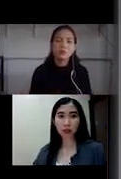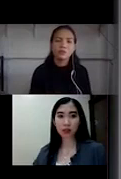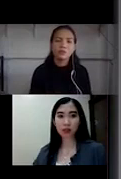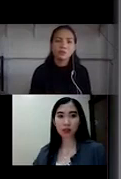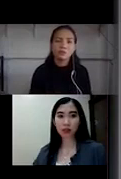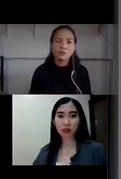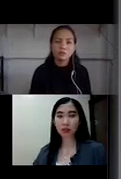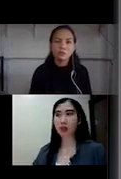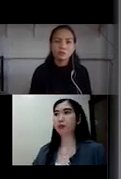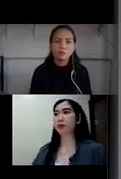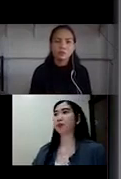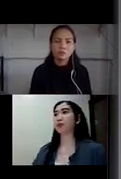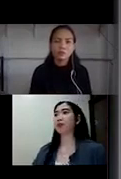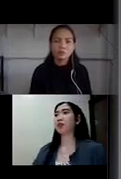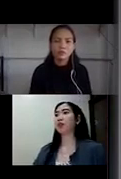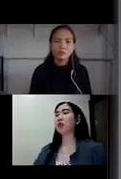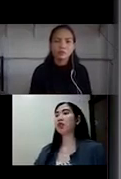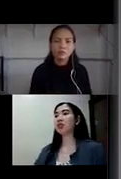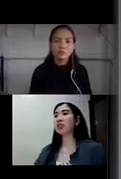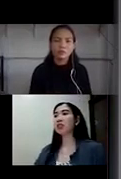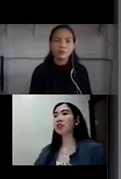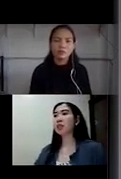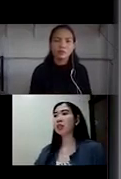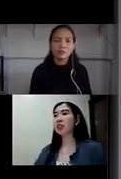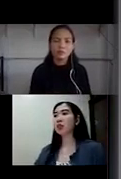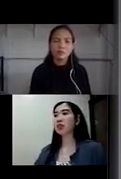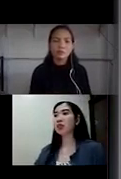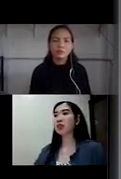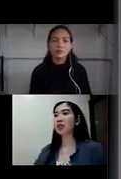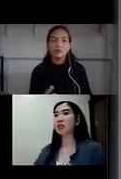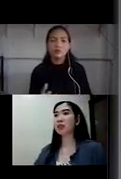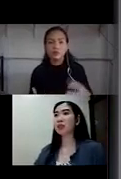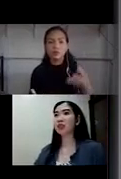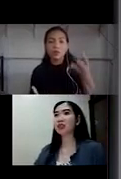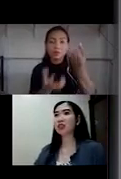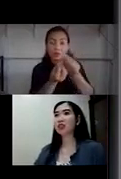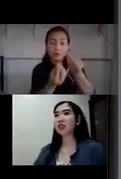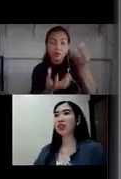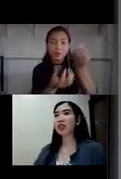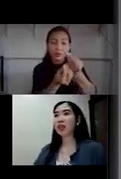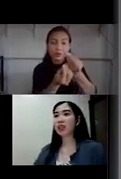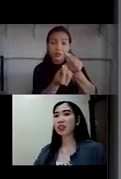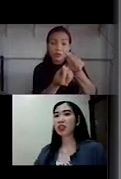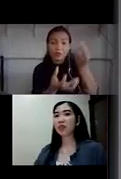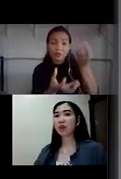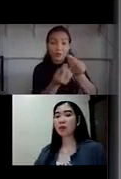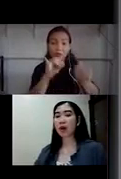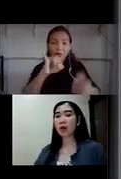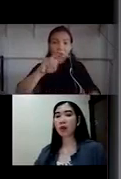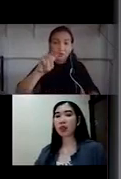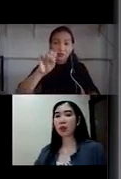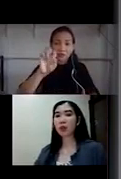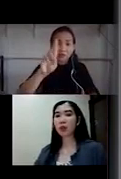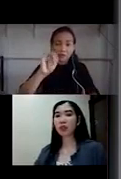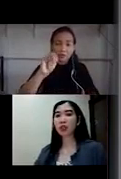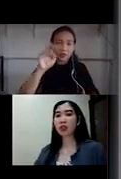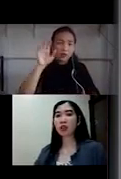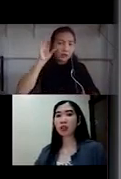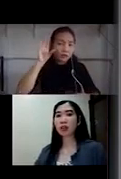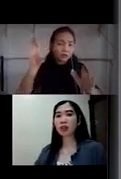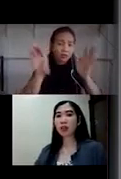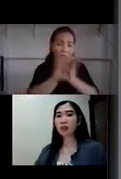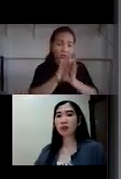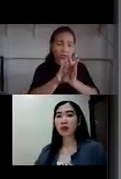Okay. Yeah. So, insert image. We can insert image directly from our